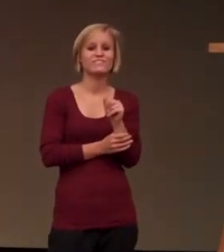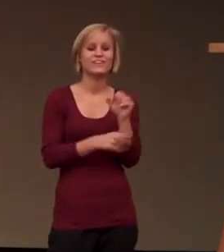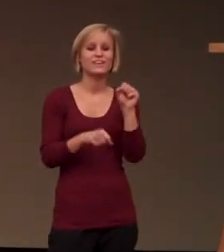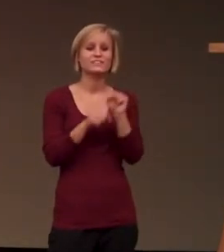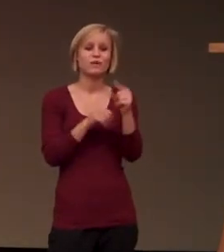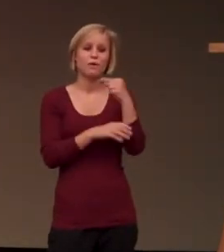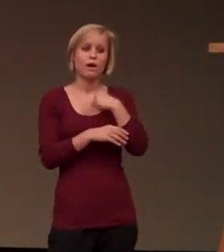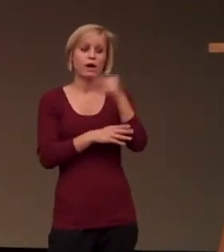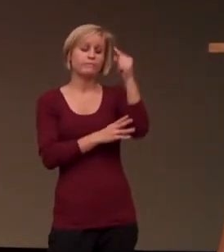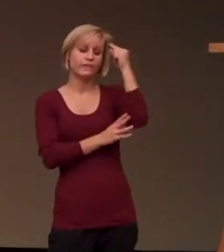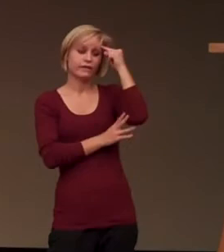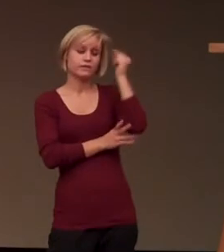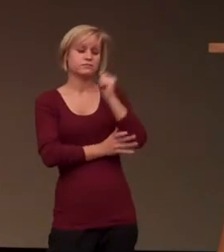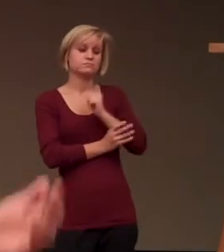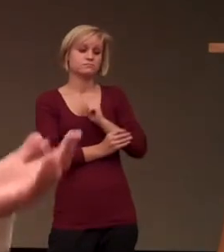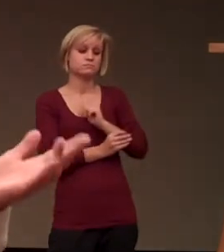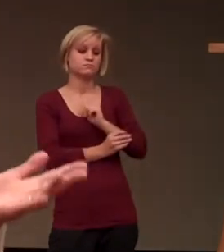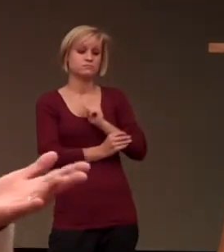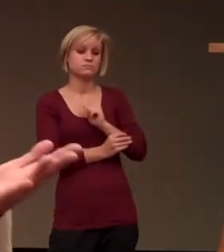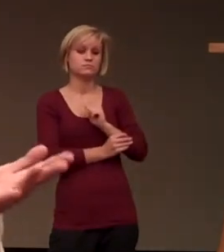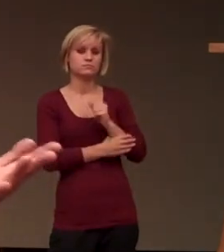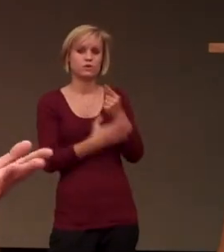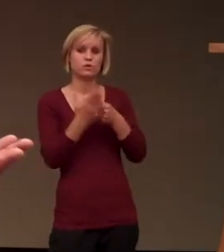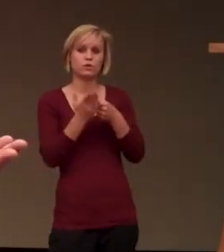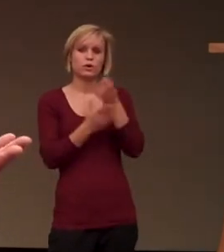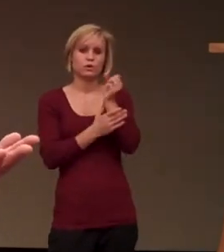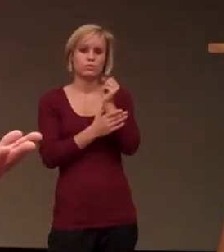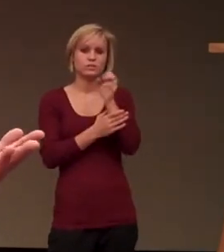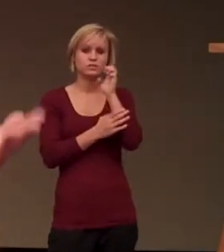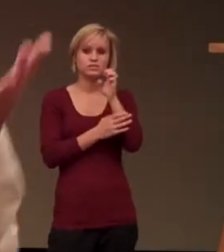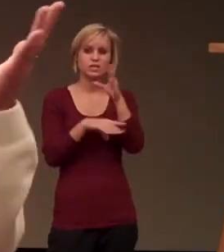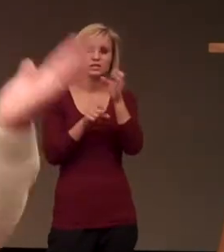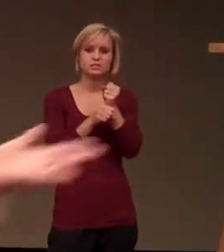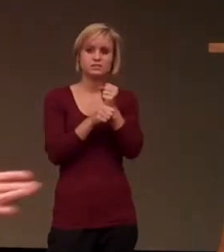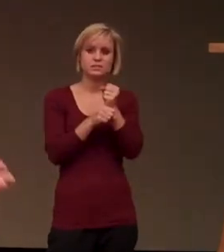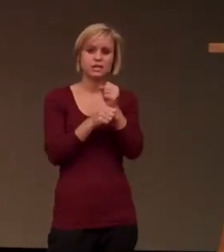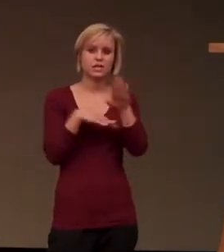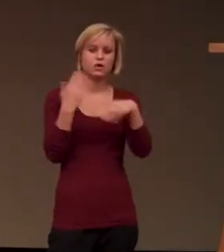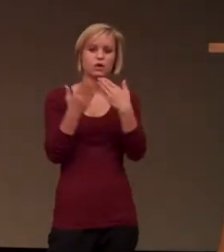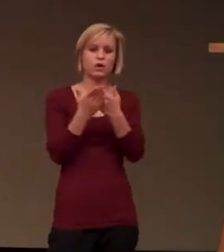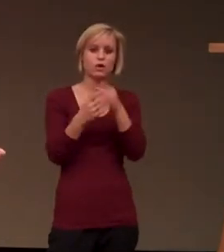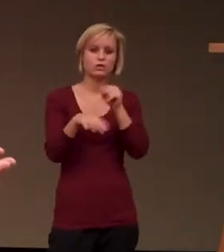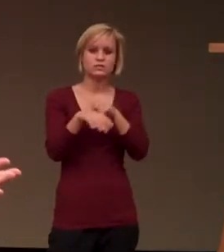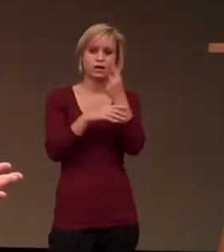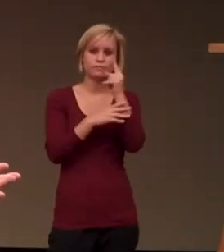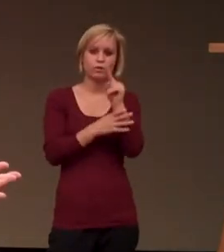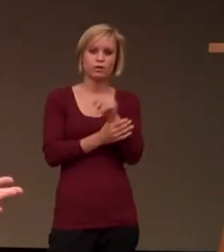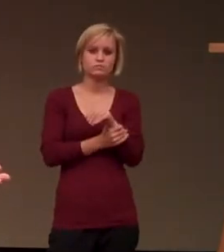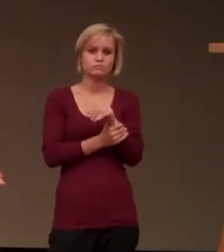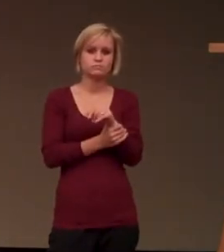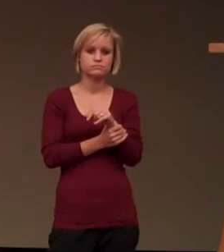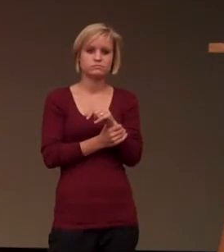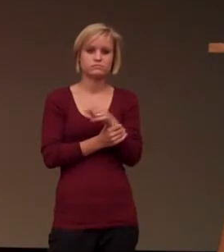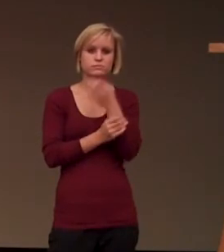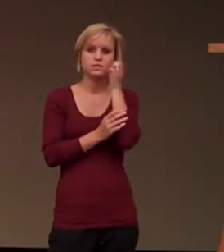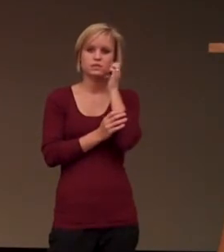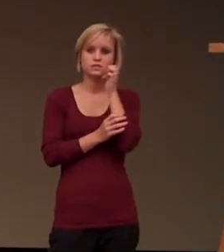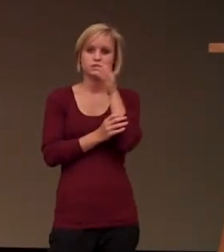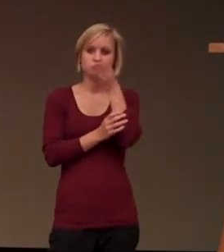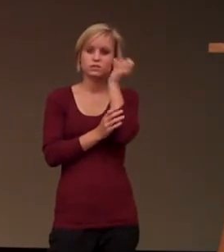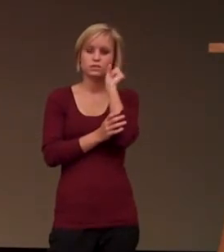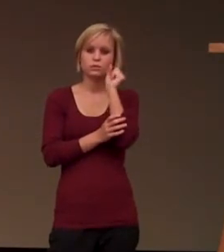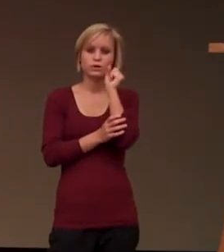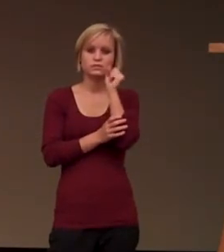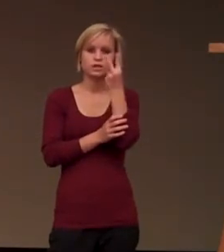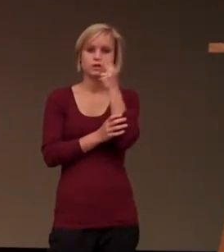So I'm thinking, what was she taking all the time for? And then it dawned on me. She was looking for